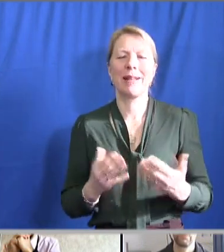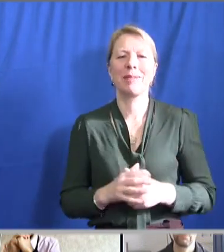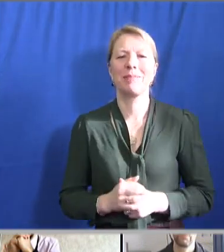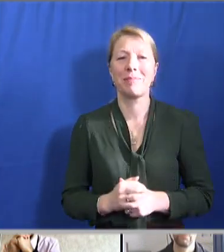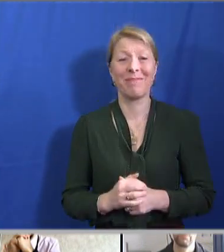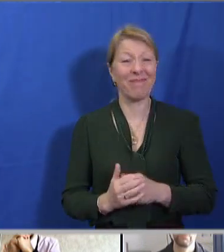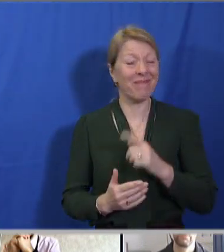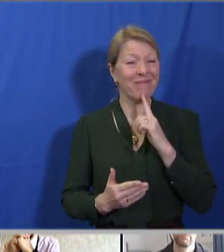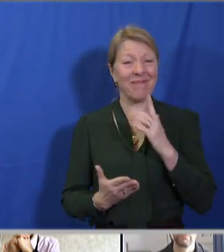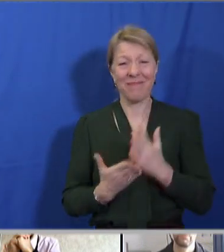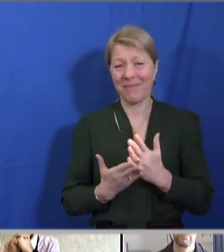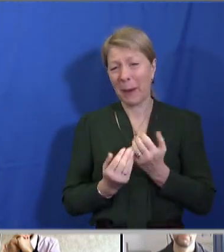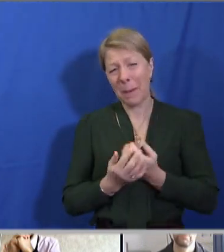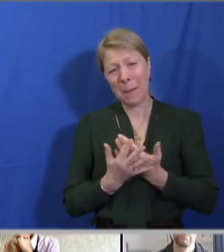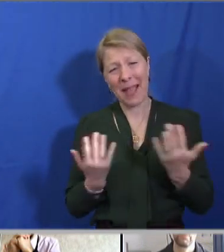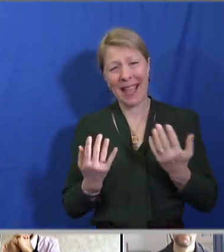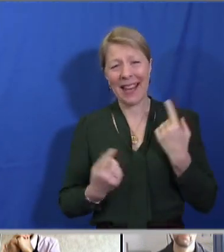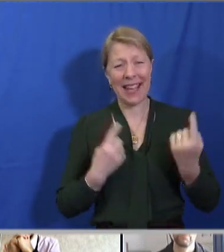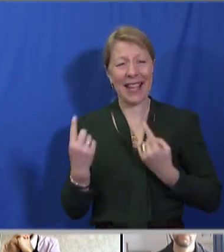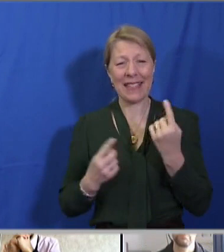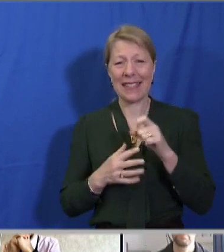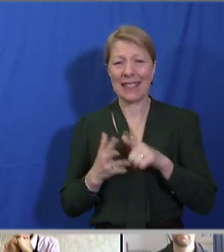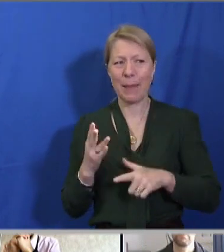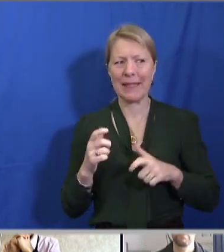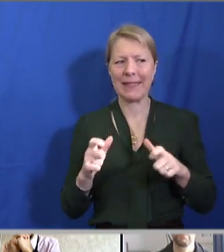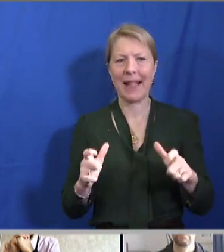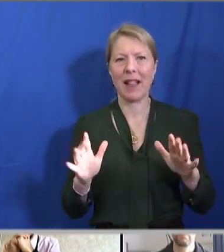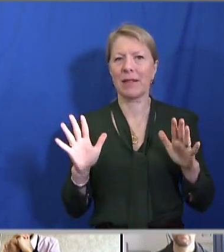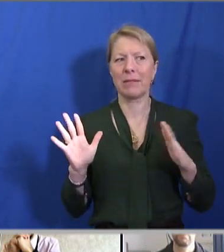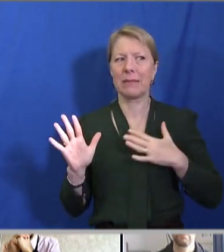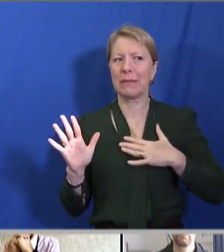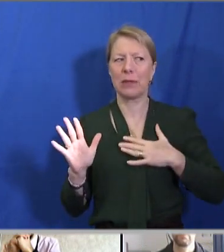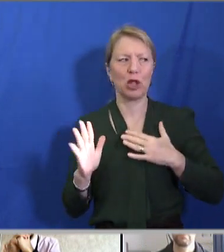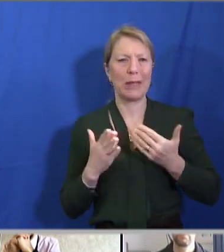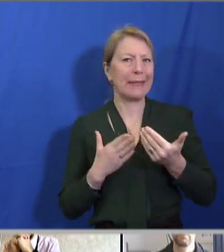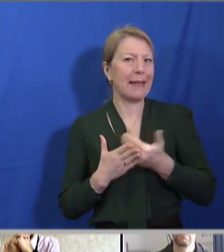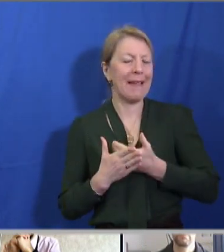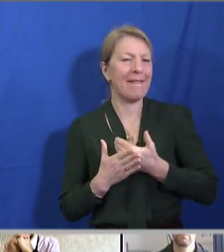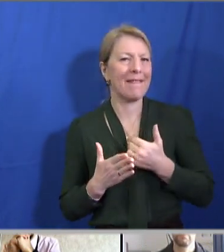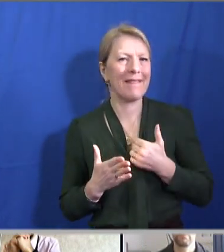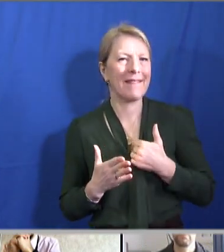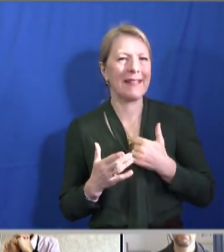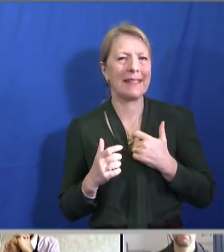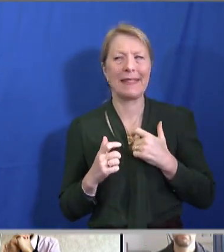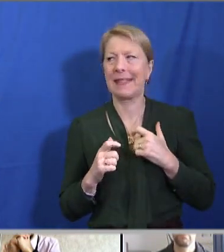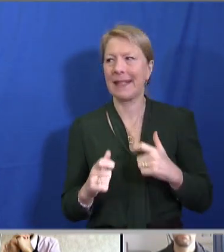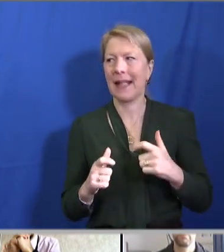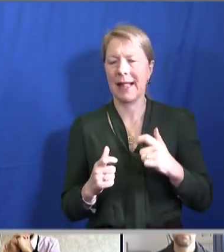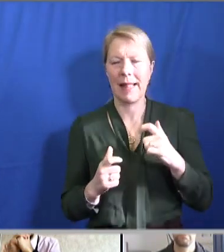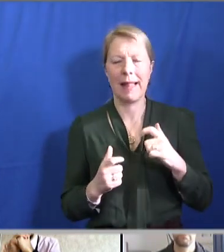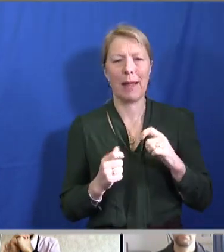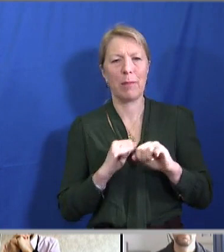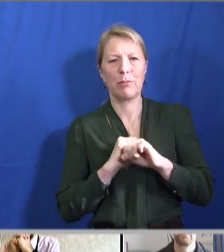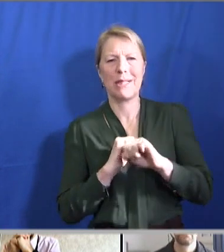feel unsafe. They are still taking steps to protecting themselves from COVID. They